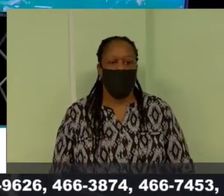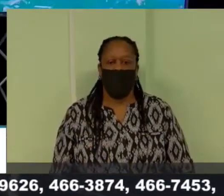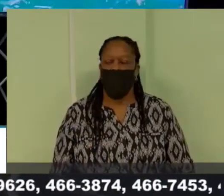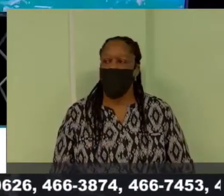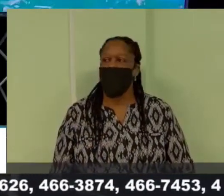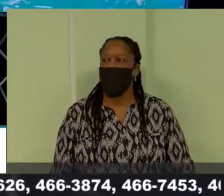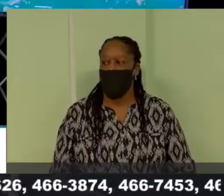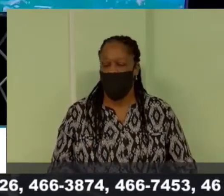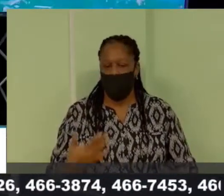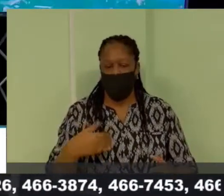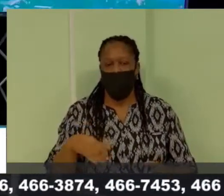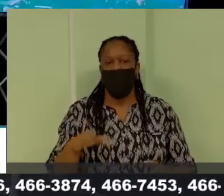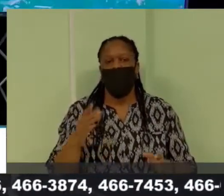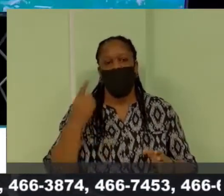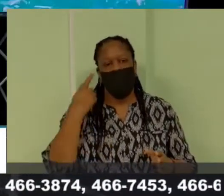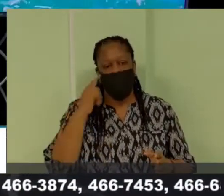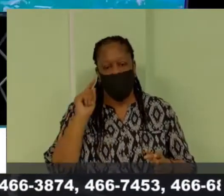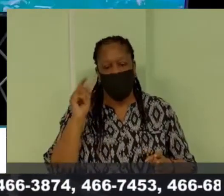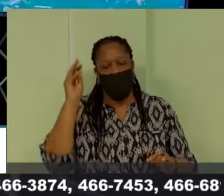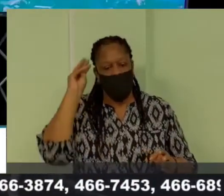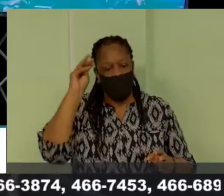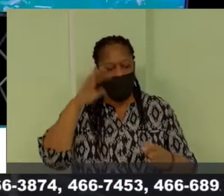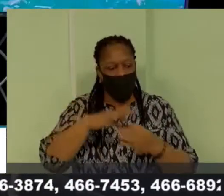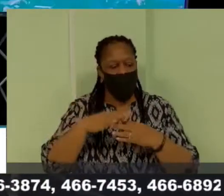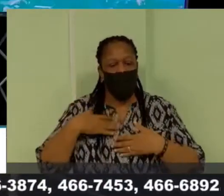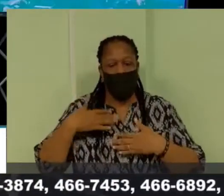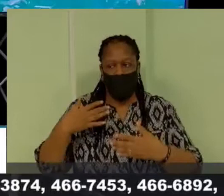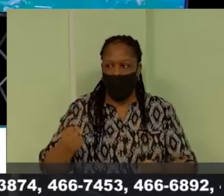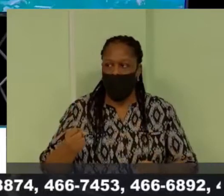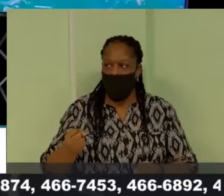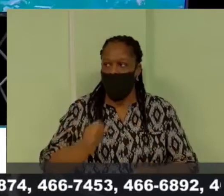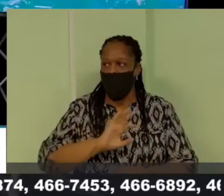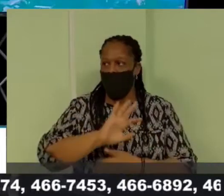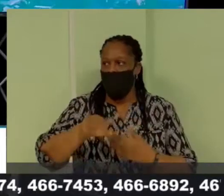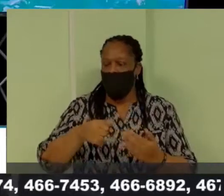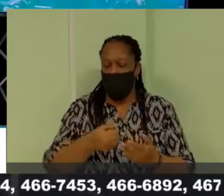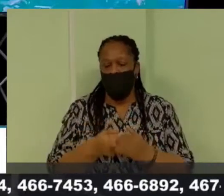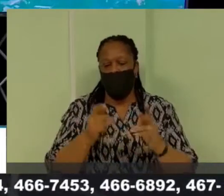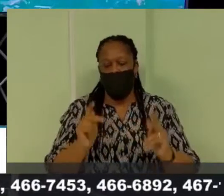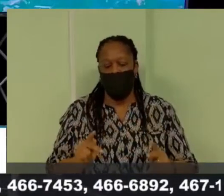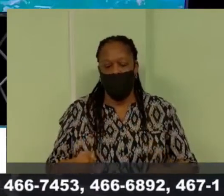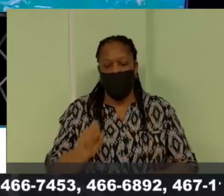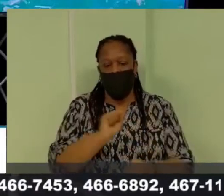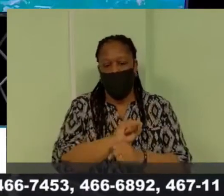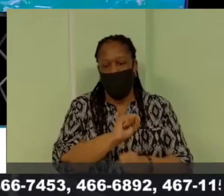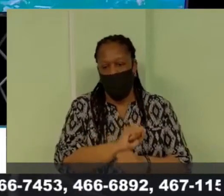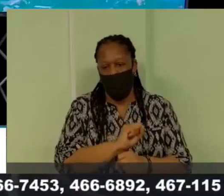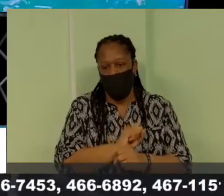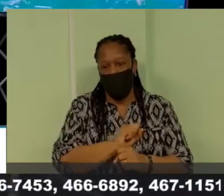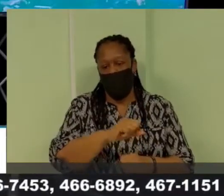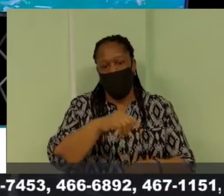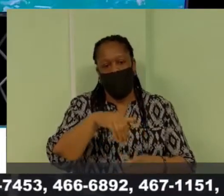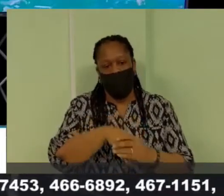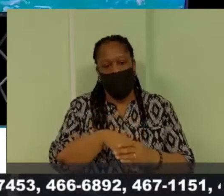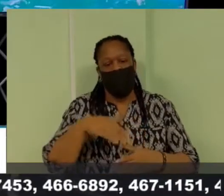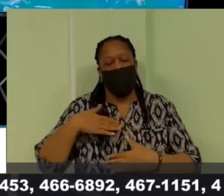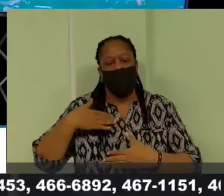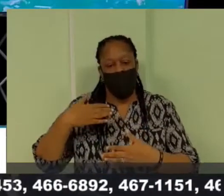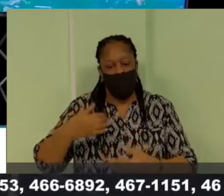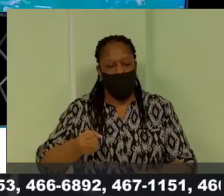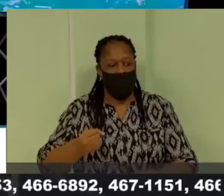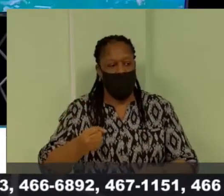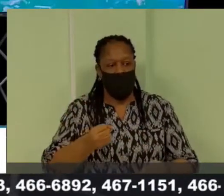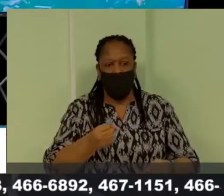On behalf of the Ministry of Health and all of the frontline workers at the health